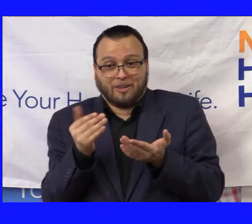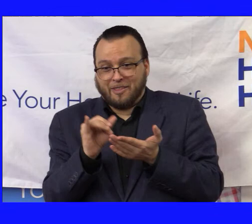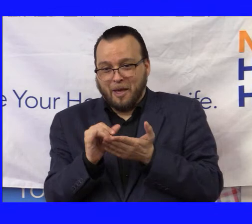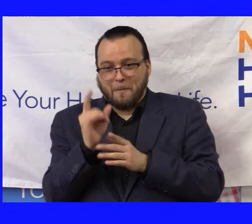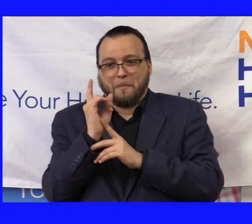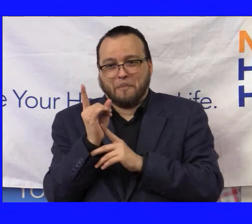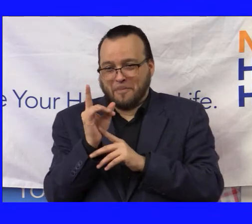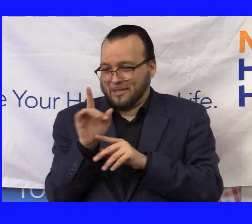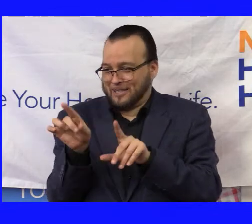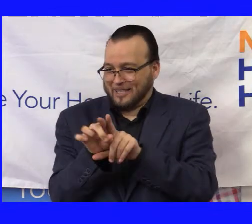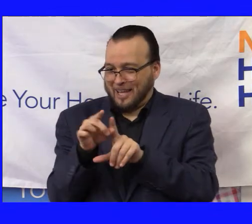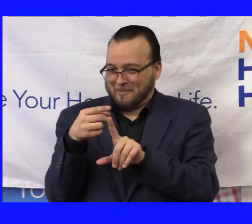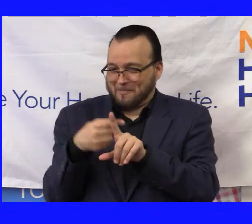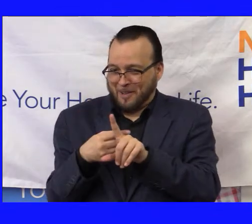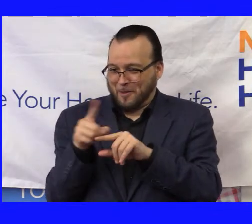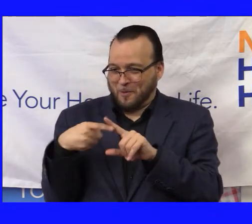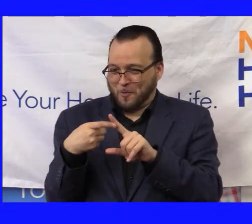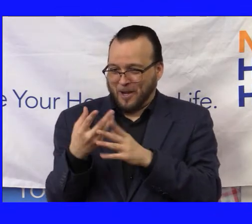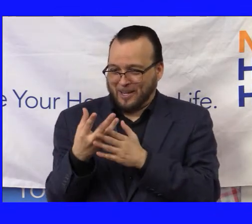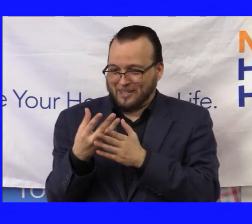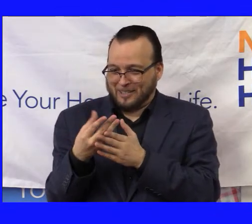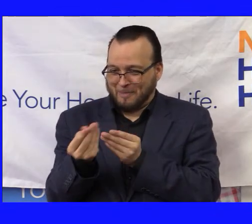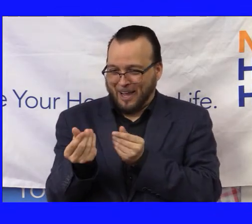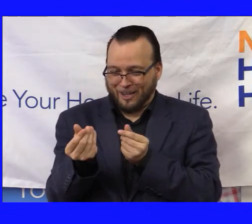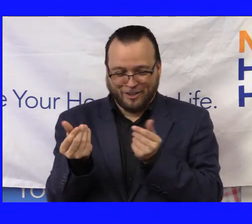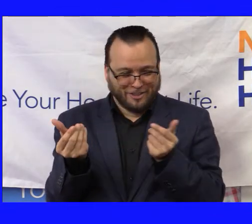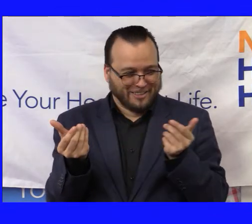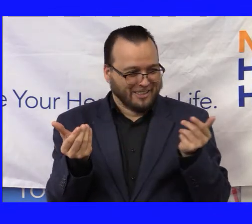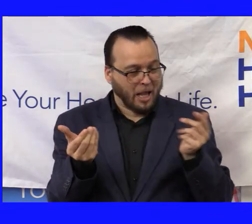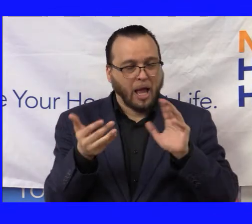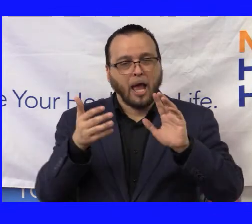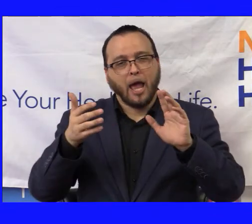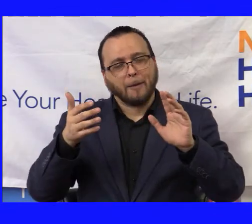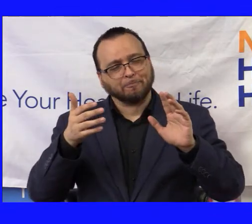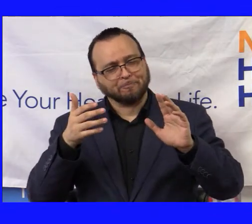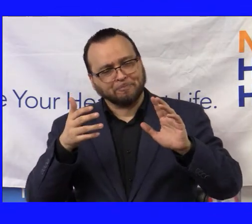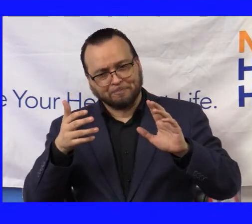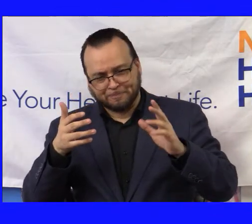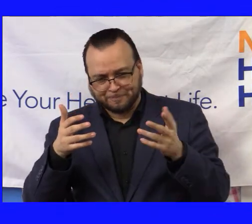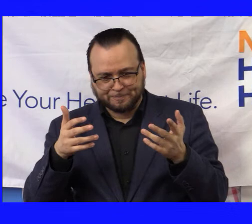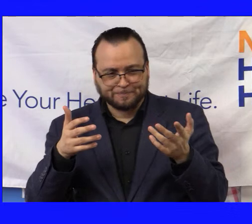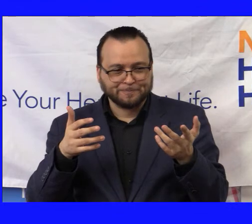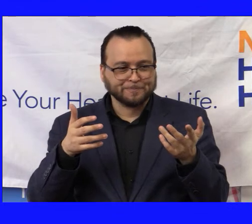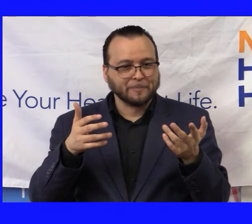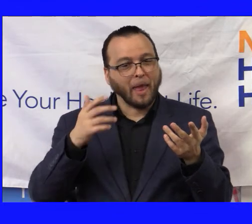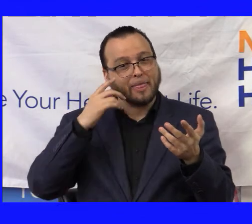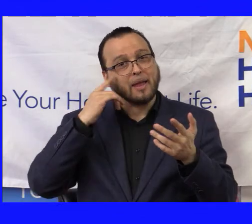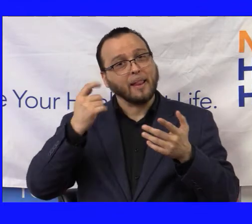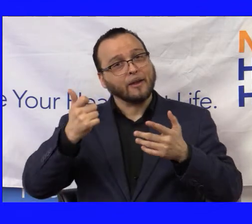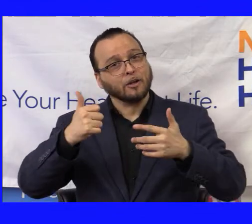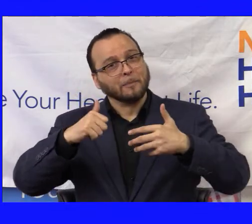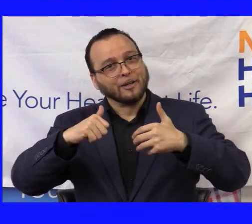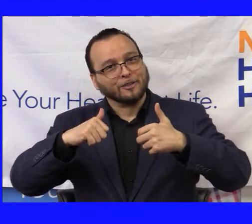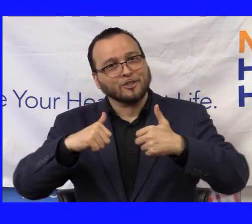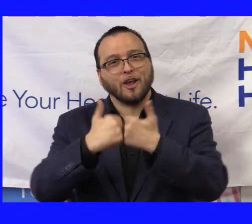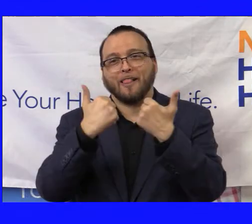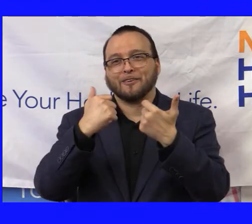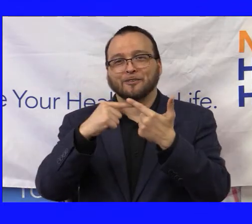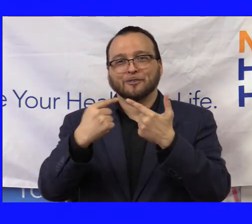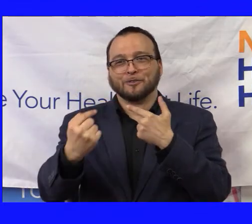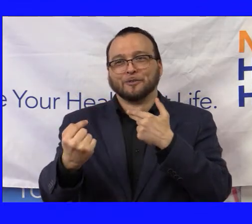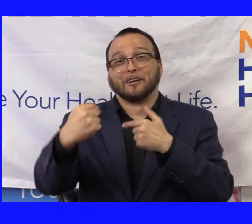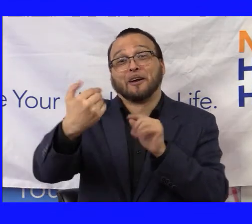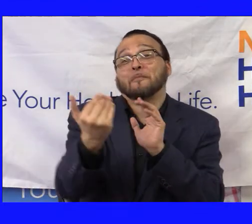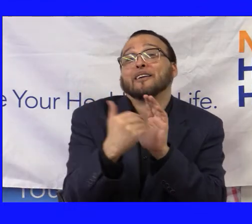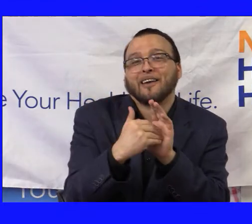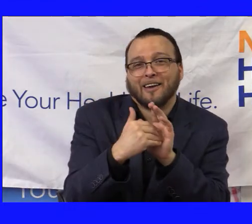you really think through, because I think it will be a little bit challenging to come back in September and add